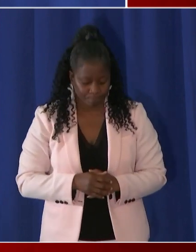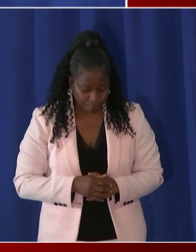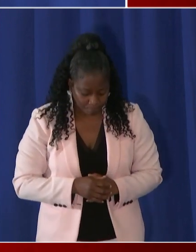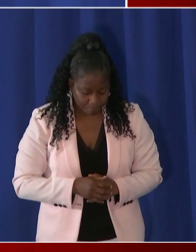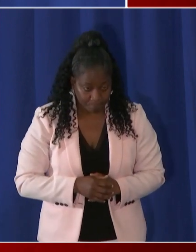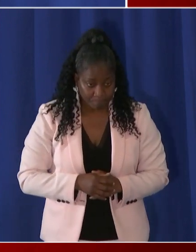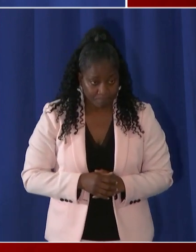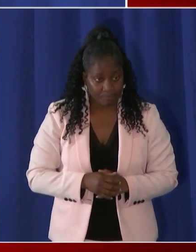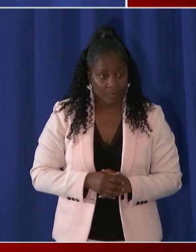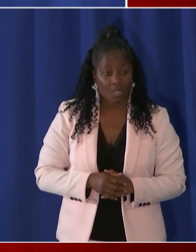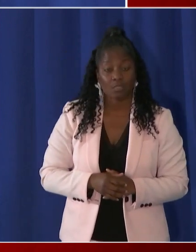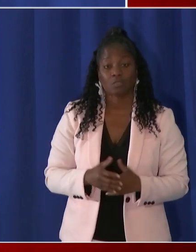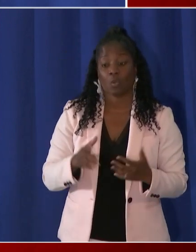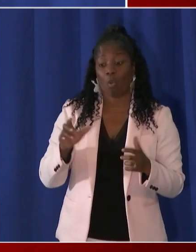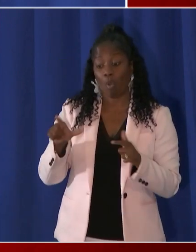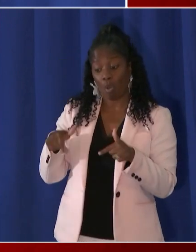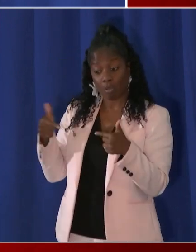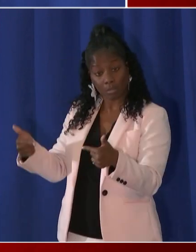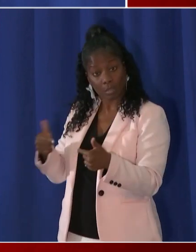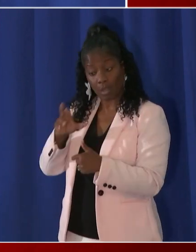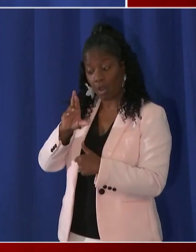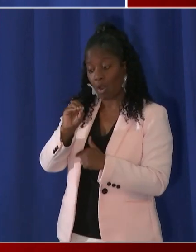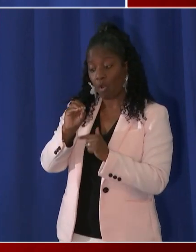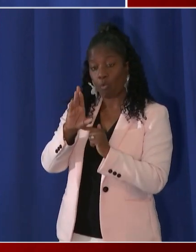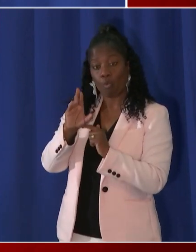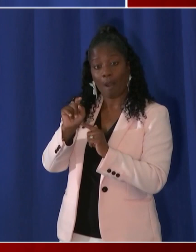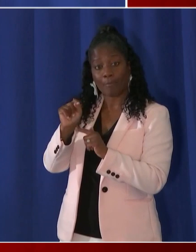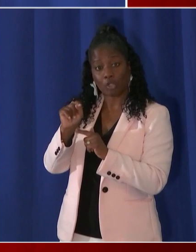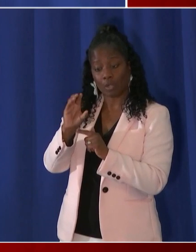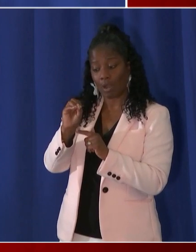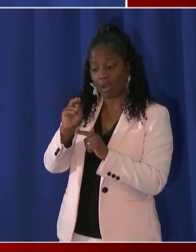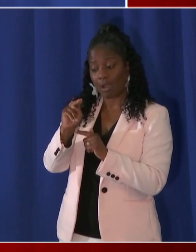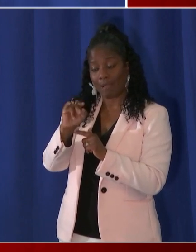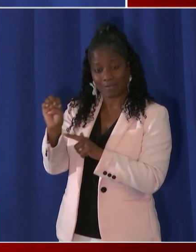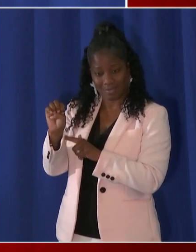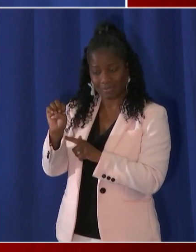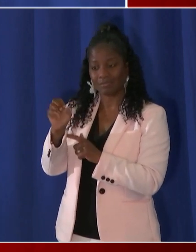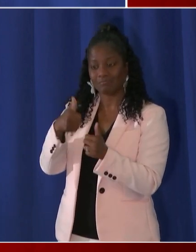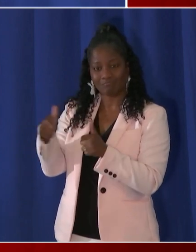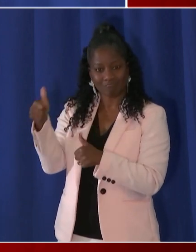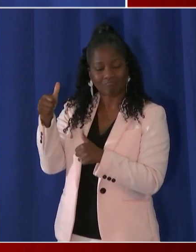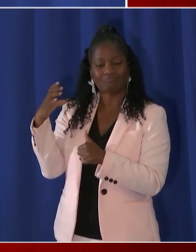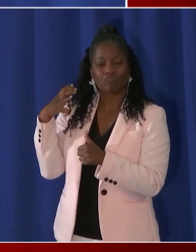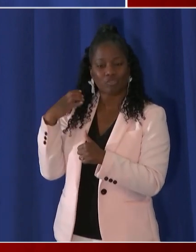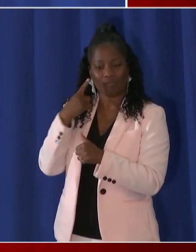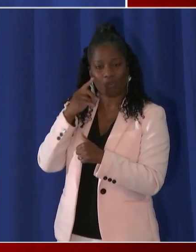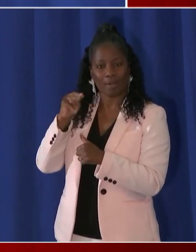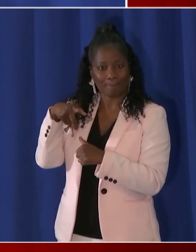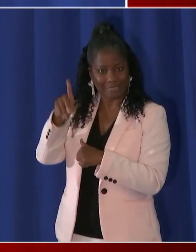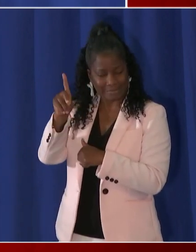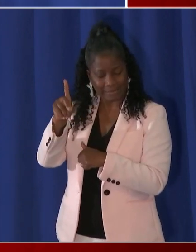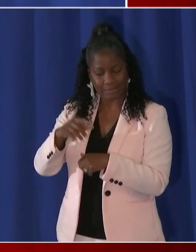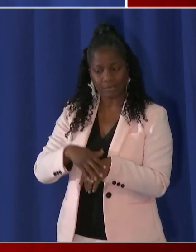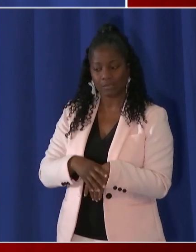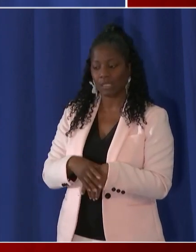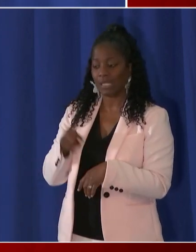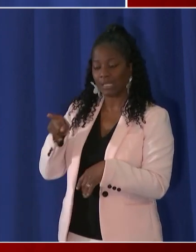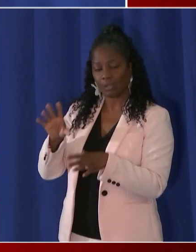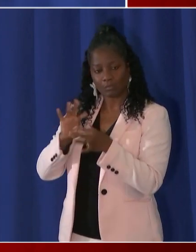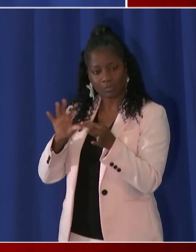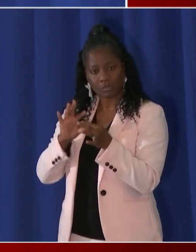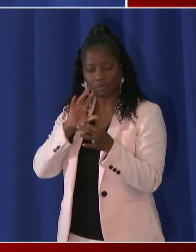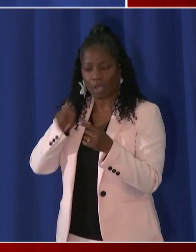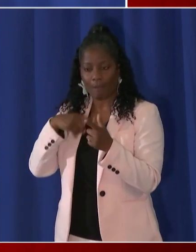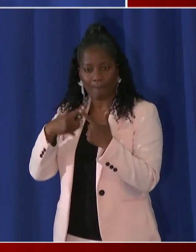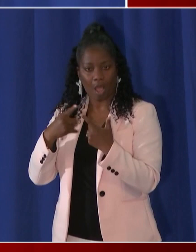that, I want Robert Conte, who is the Chief of Police for the Metropolitan Police Department, to talk about